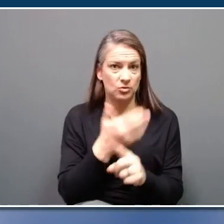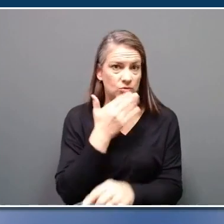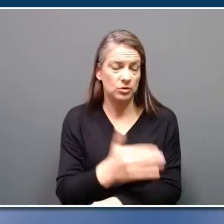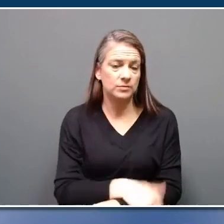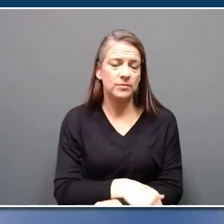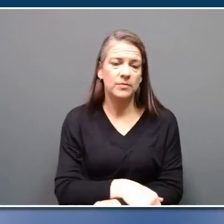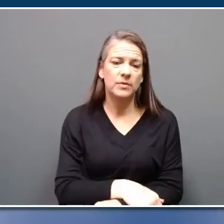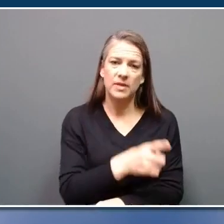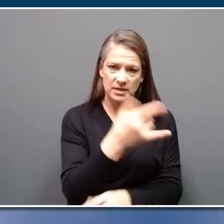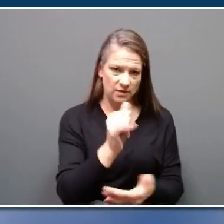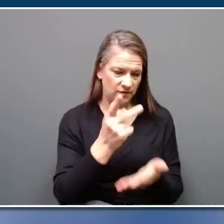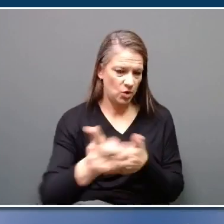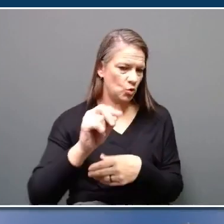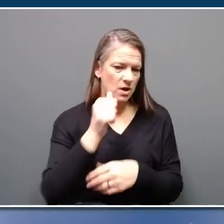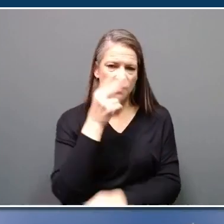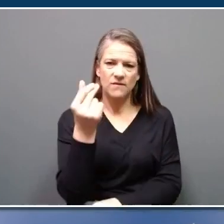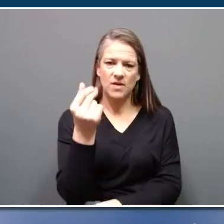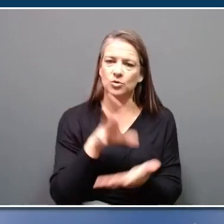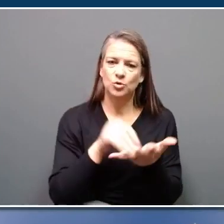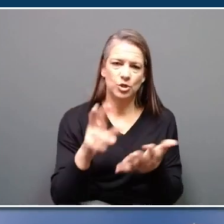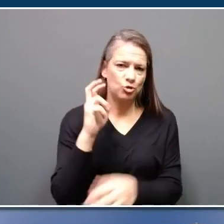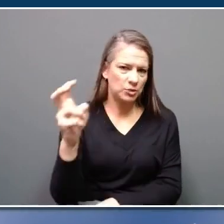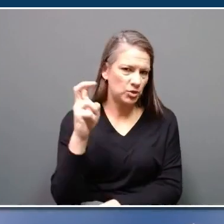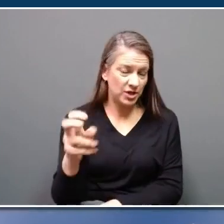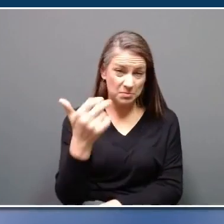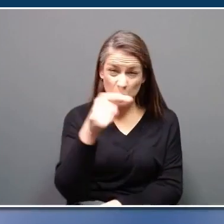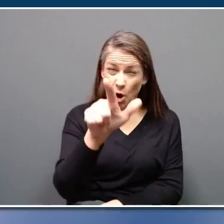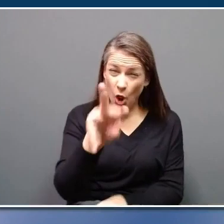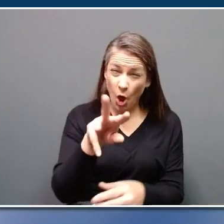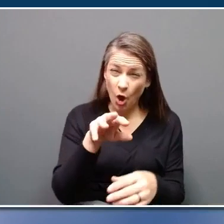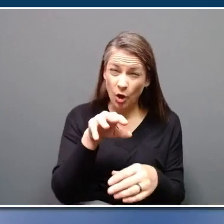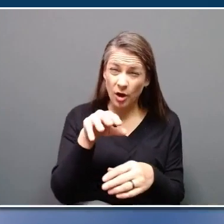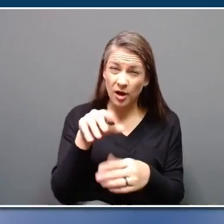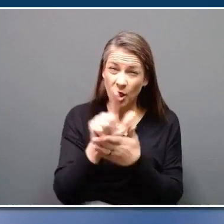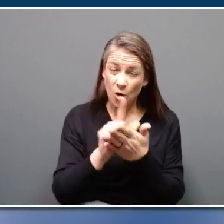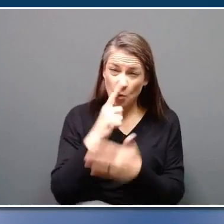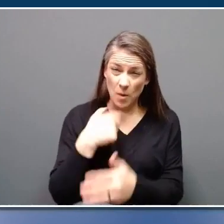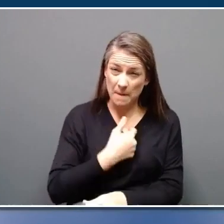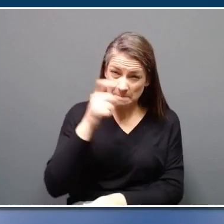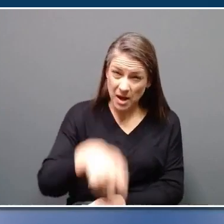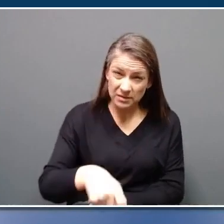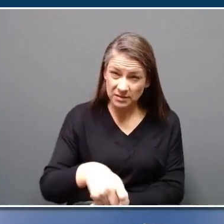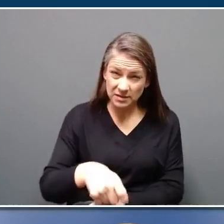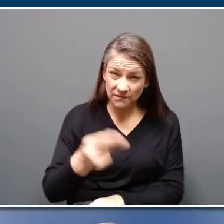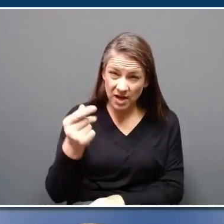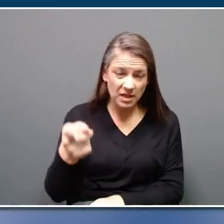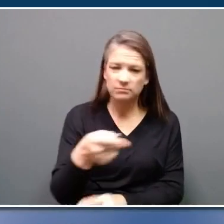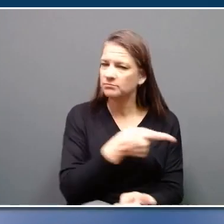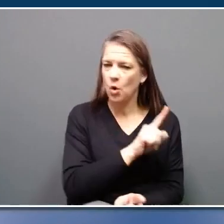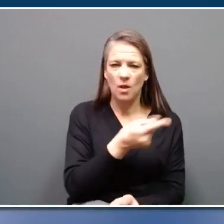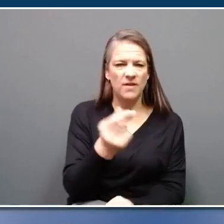to fully fund student transportation. Remember, there's a law in the books that says we have to, but that's suspended, and they only fund 80%.